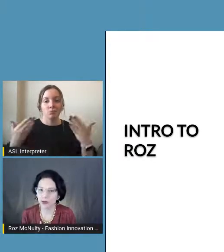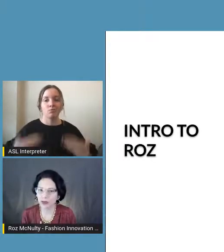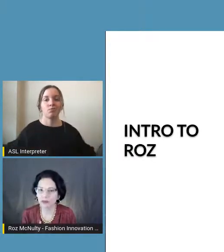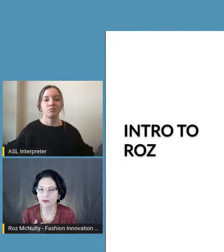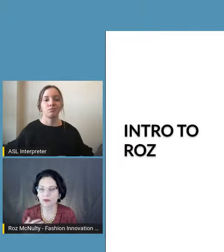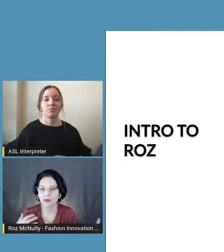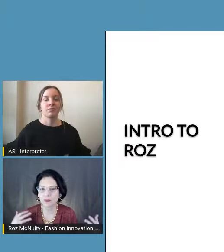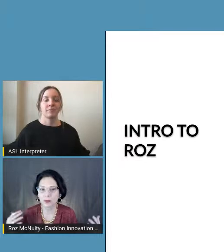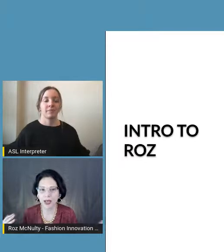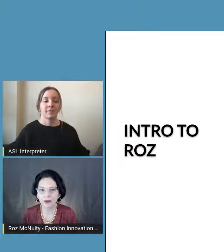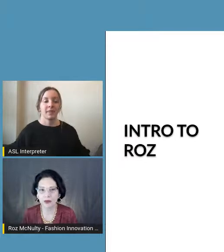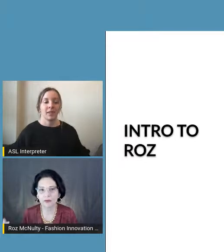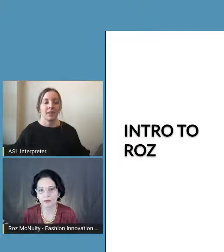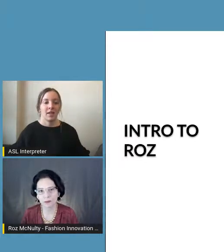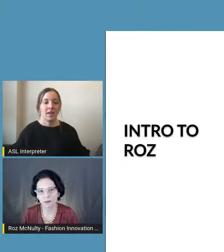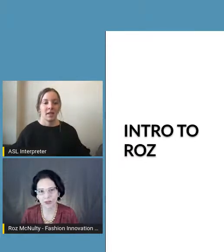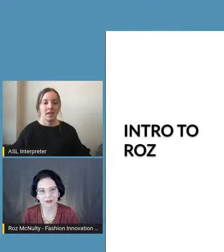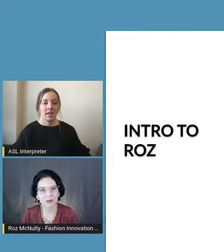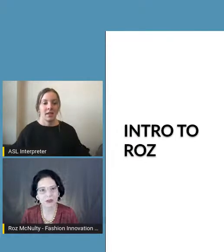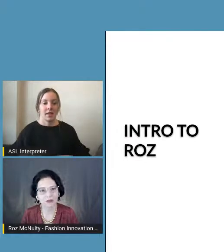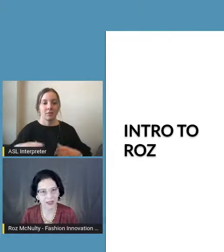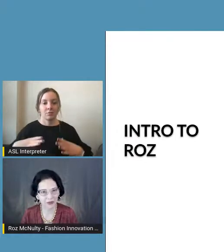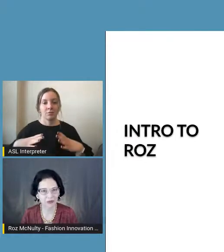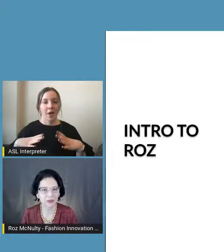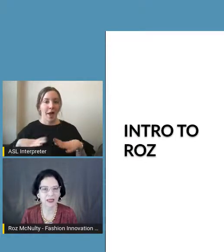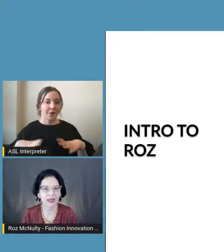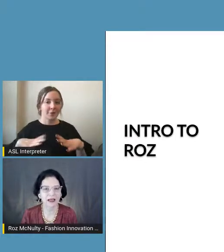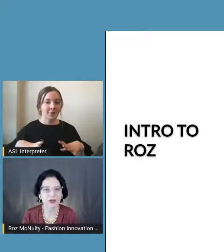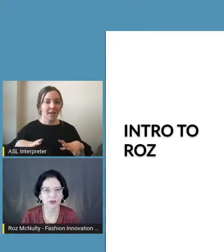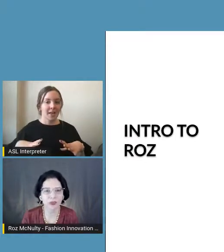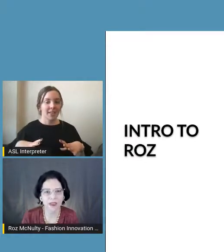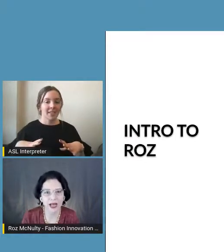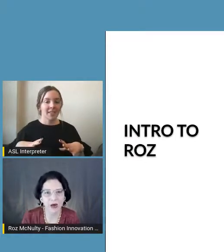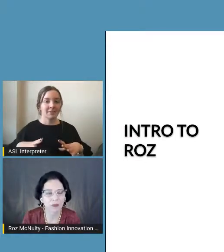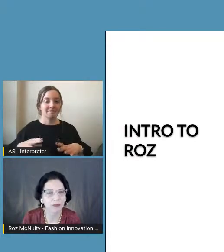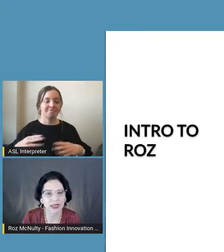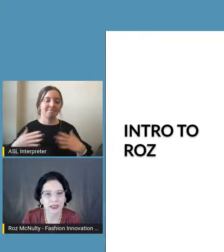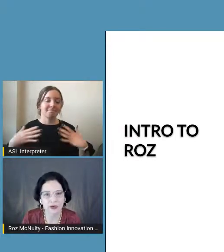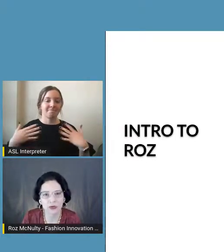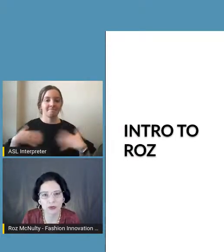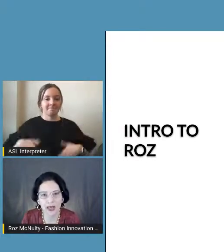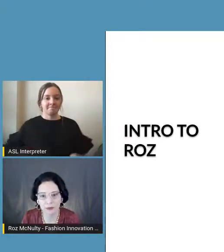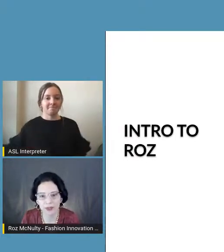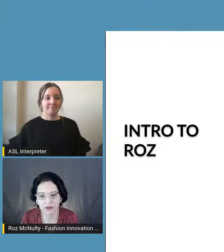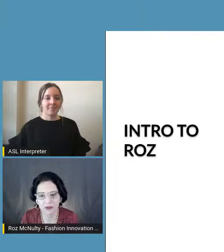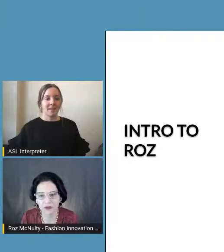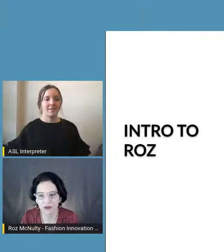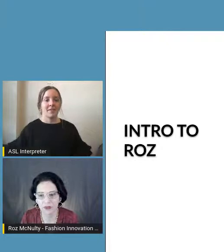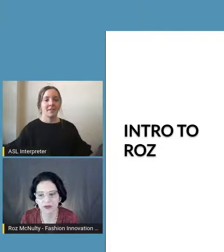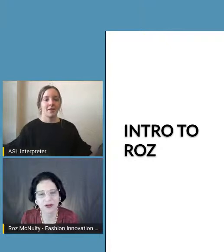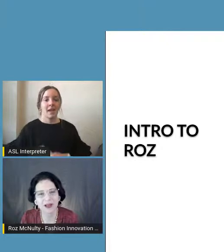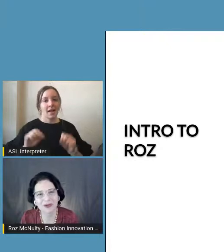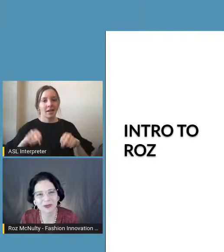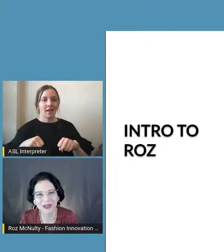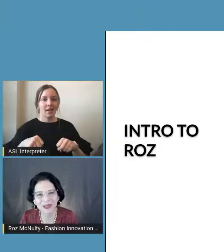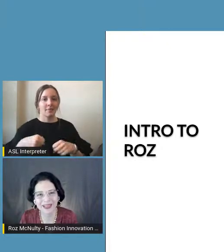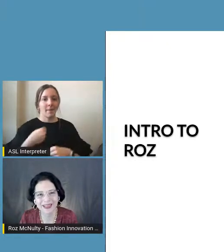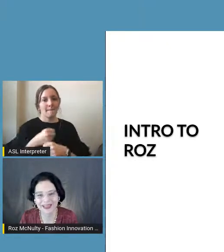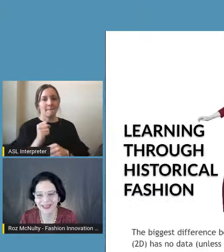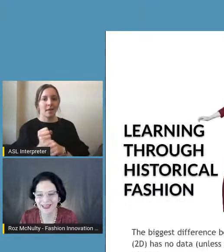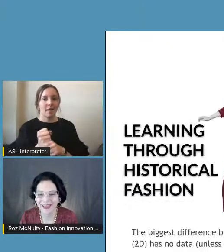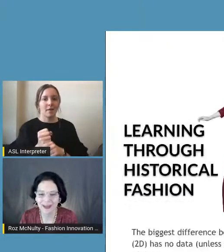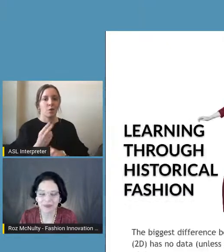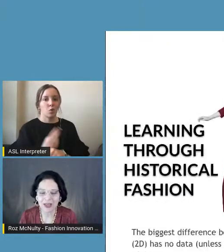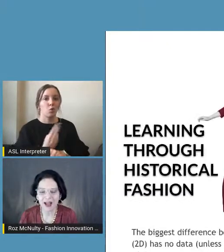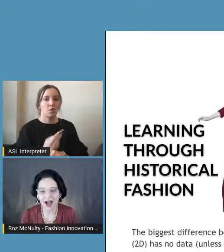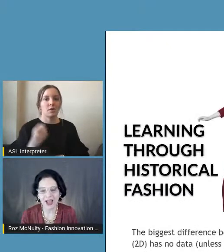software and dressed. The pattern fits me, flatters me, and could be now made into that piece of clothing, which I haven't tried